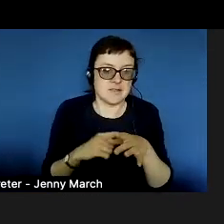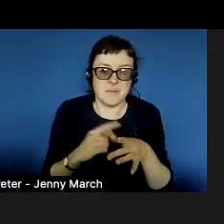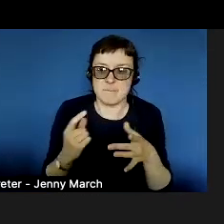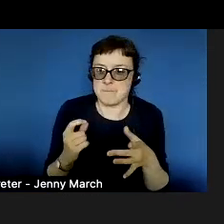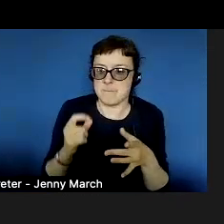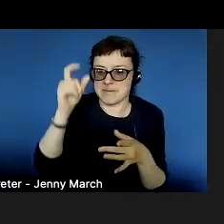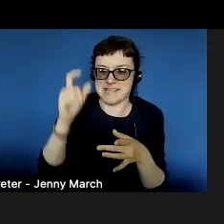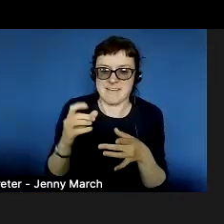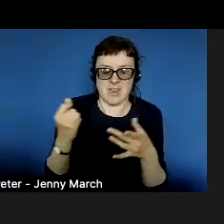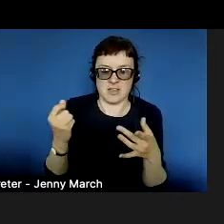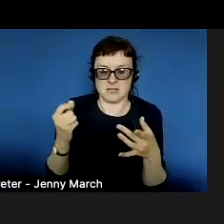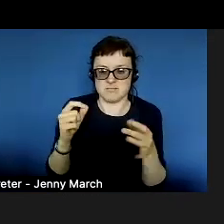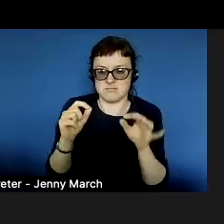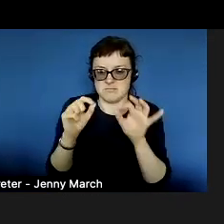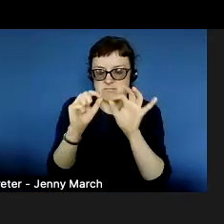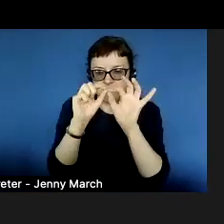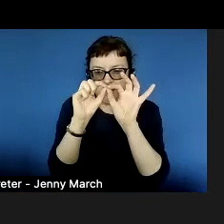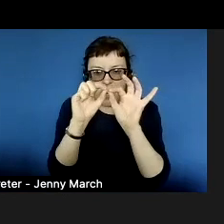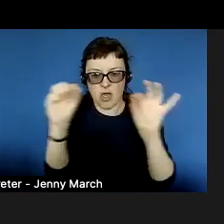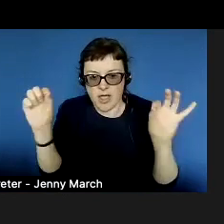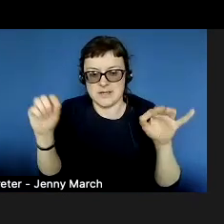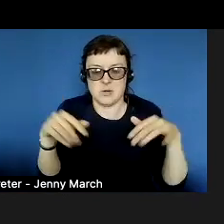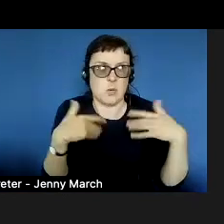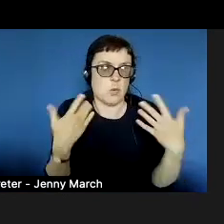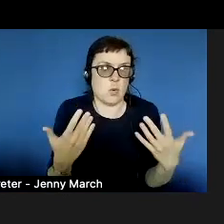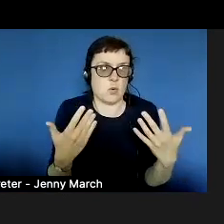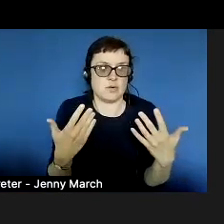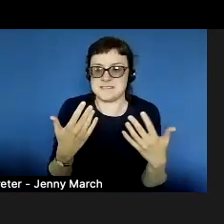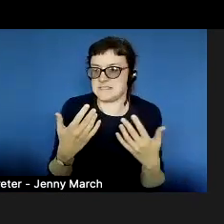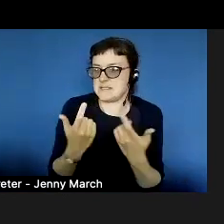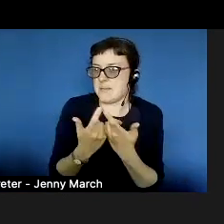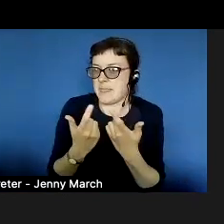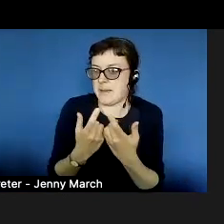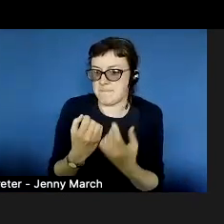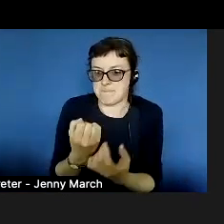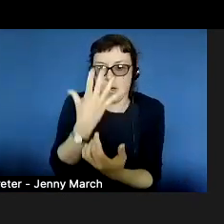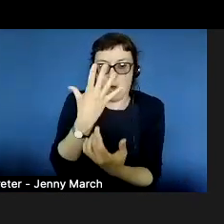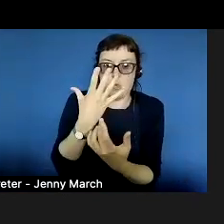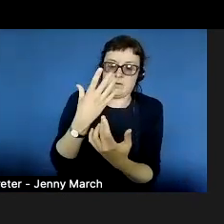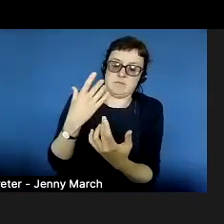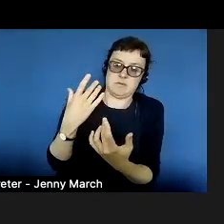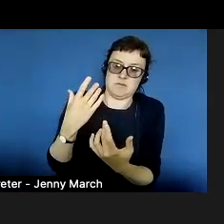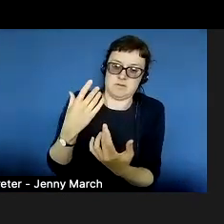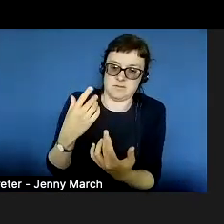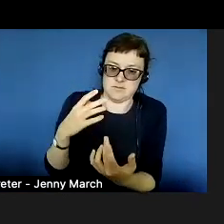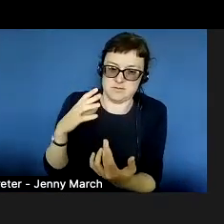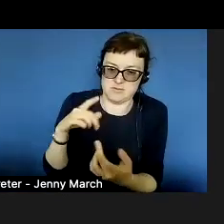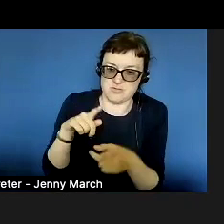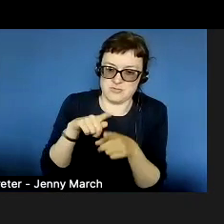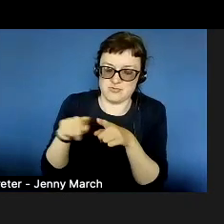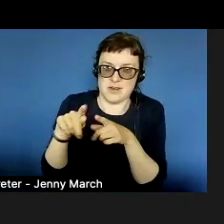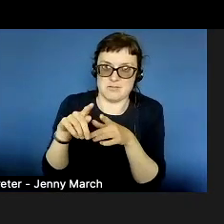so that we would use that as a title, or if something was really kind of bold or obvious, but we tried to stay away from